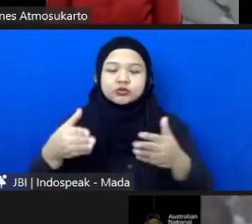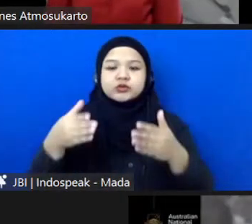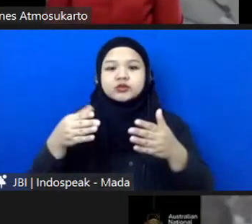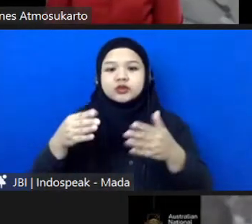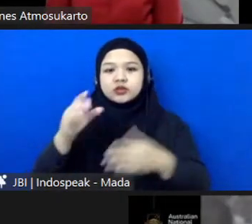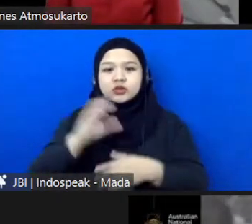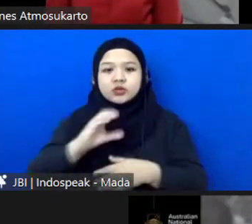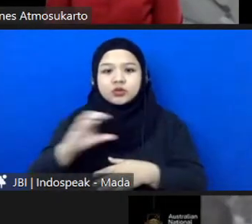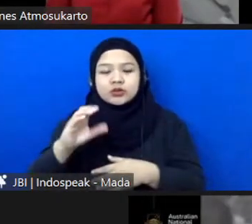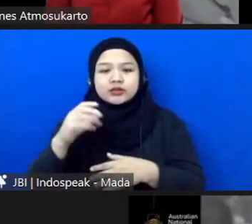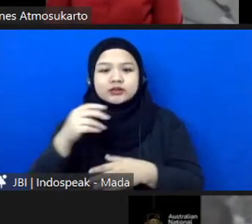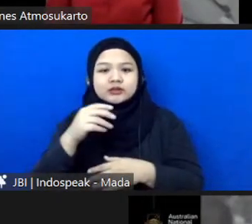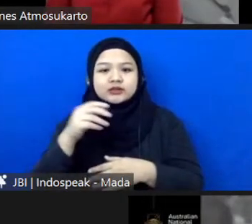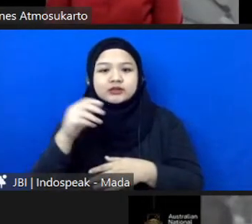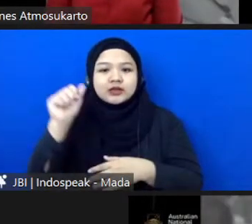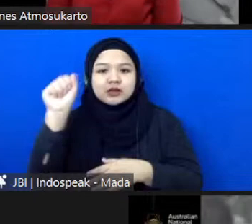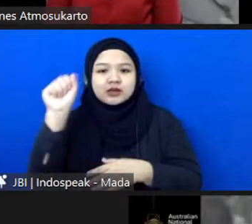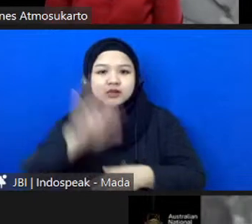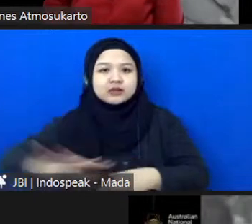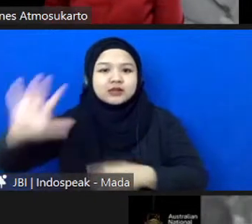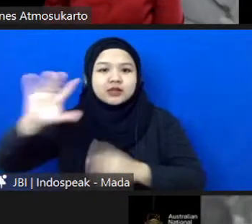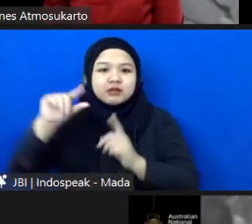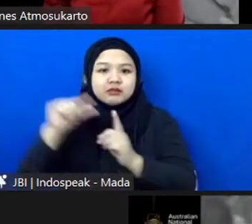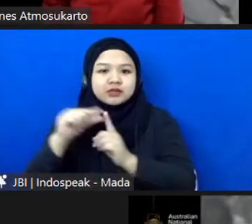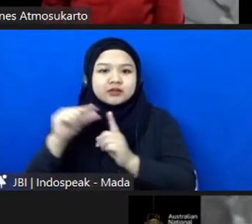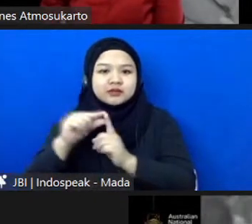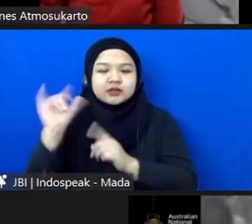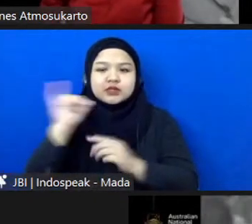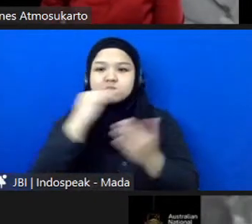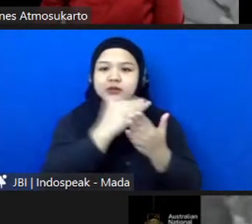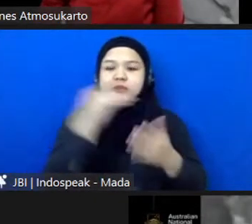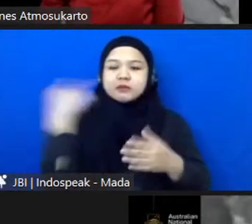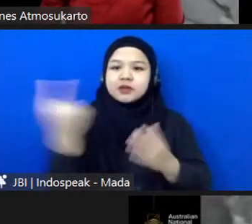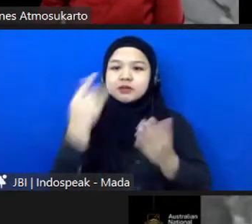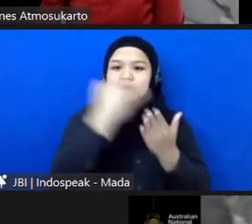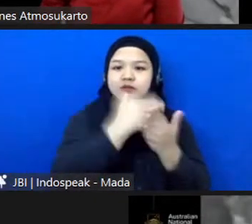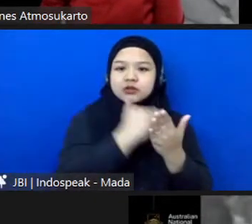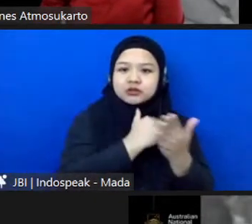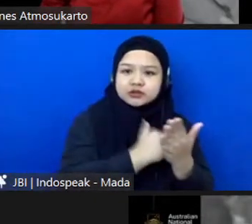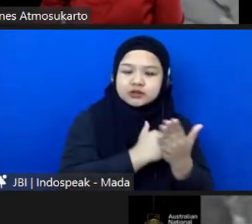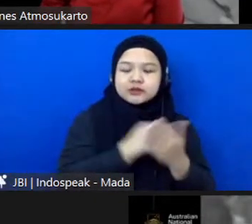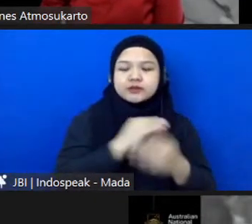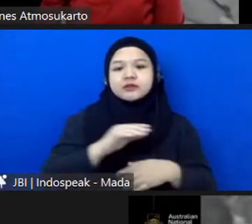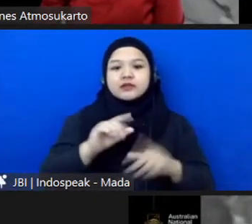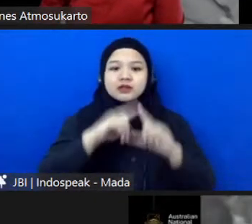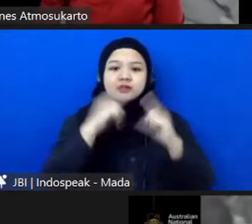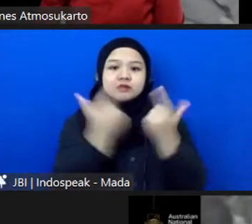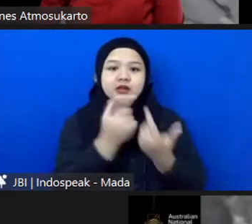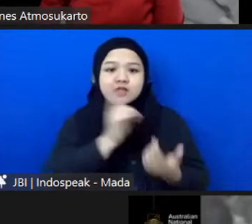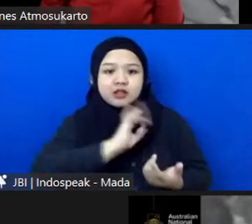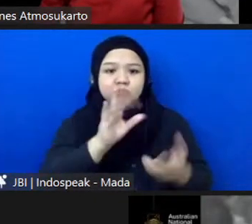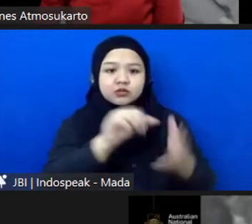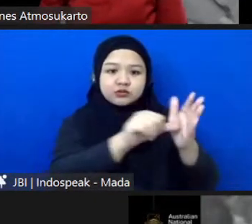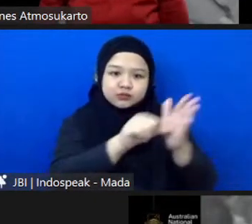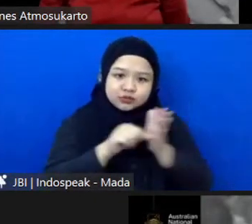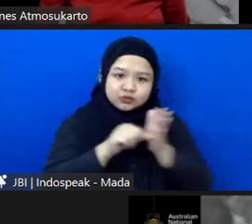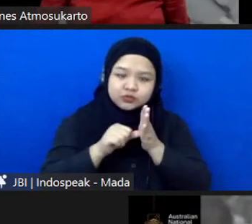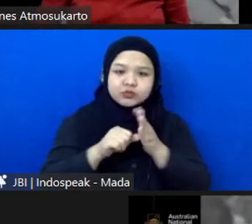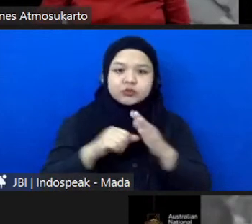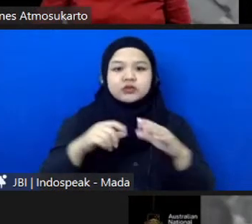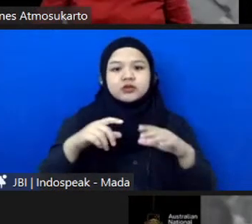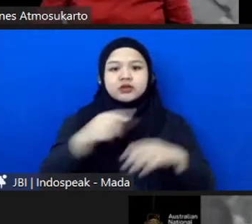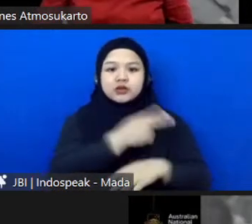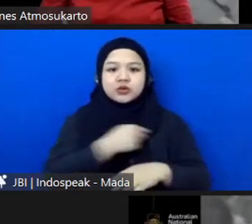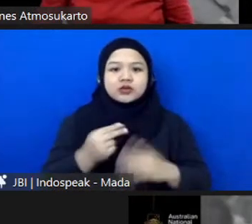and the Pacific and Crawford School of Public Policy, and other institutions that provide ongoing supports for Indonesia